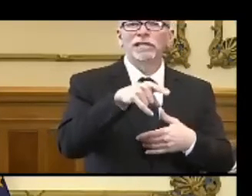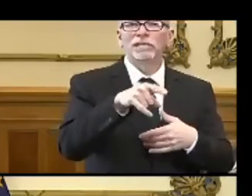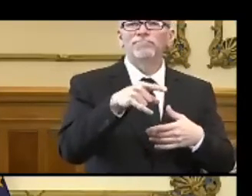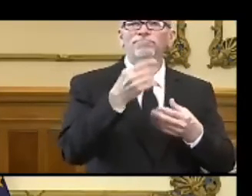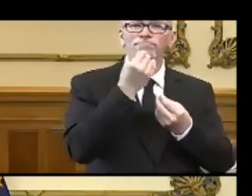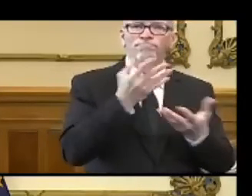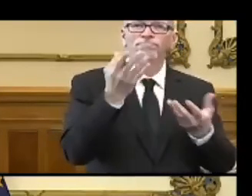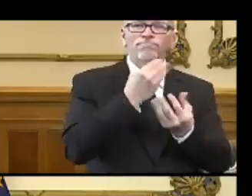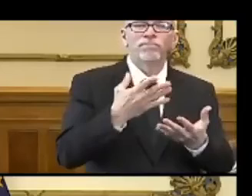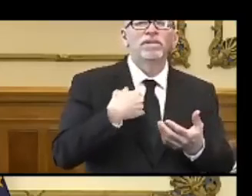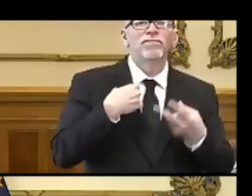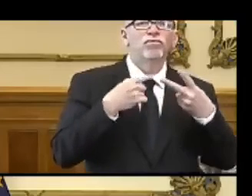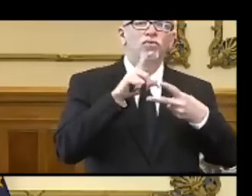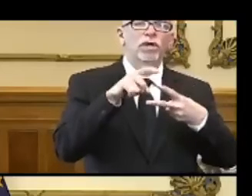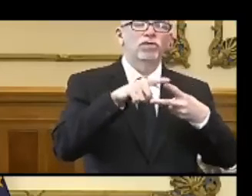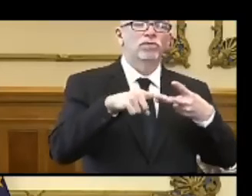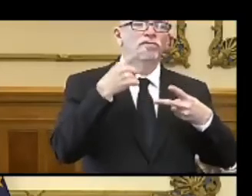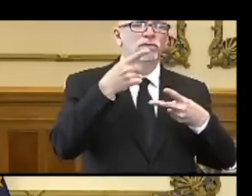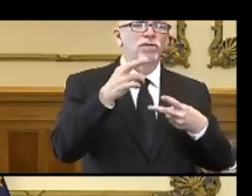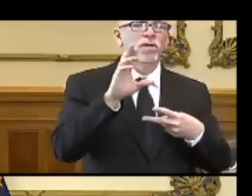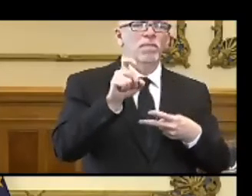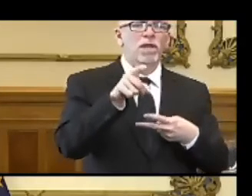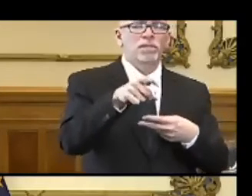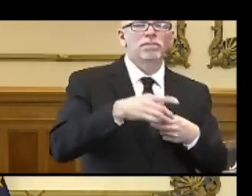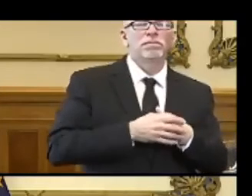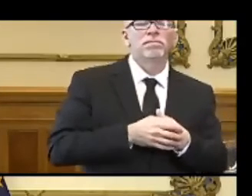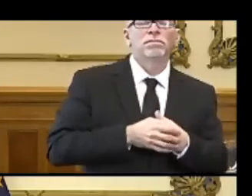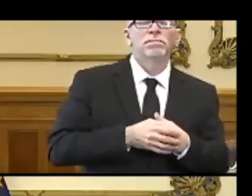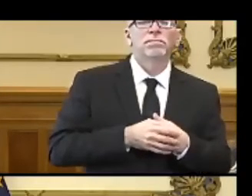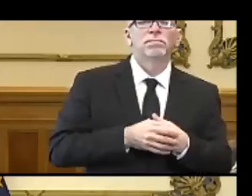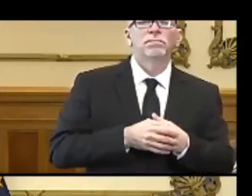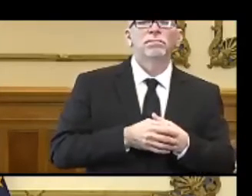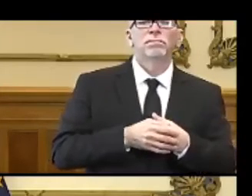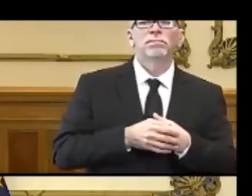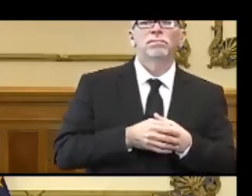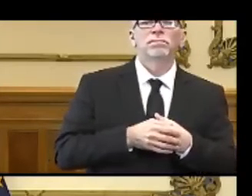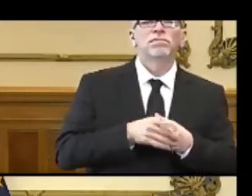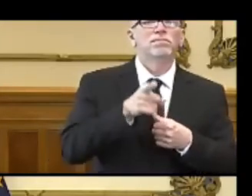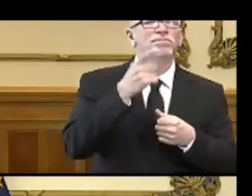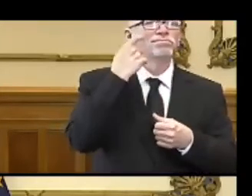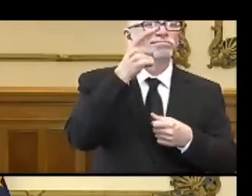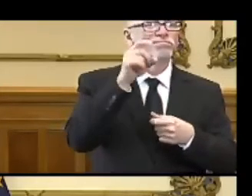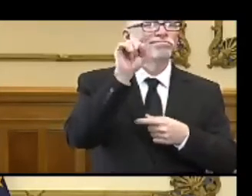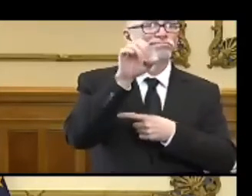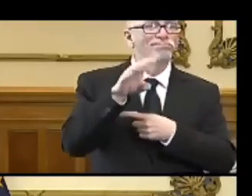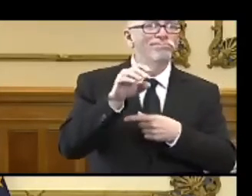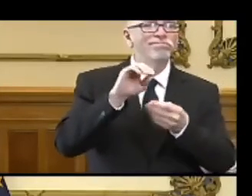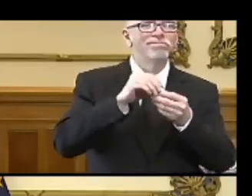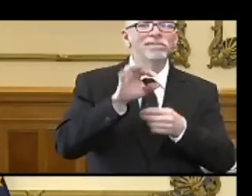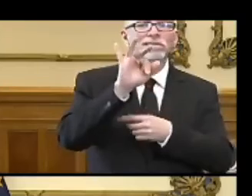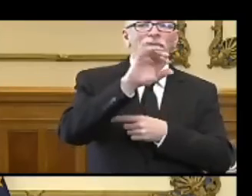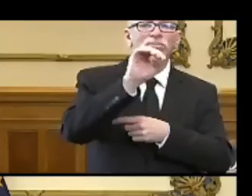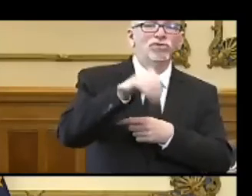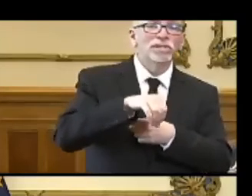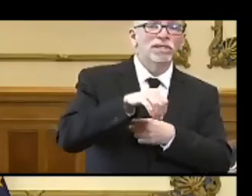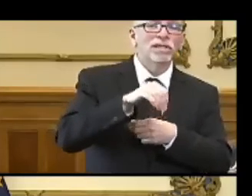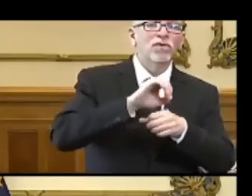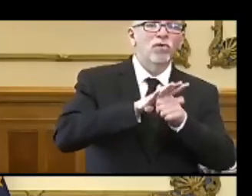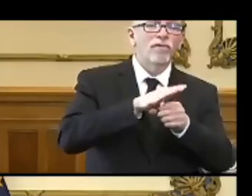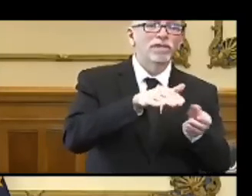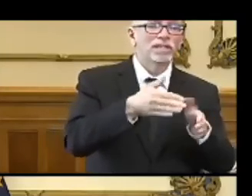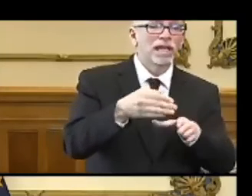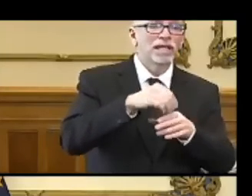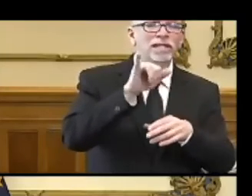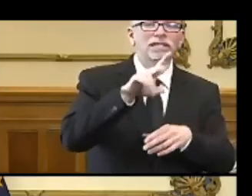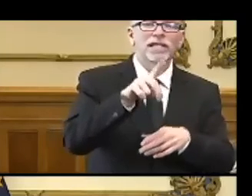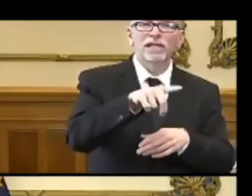is, I have two questions for Dr. Box. The figure you shared earlier, that 19% of COVID-19 deaths in